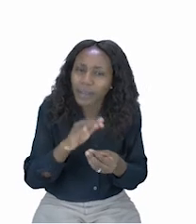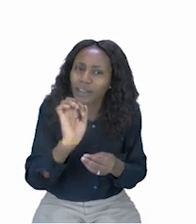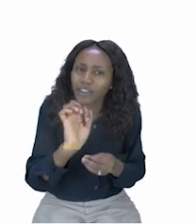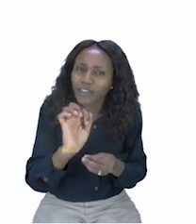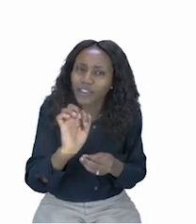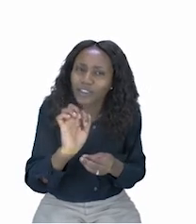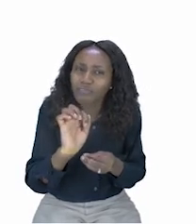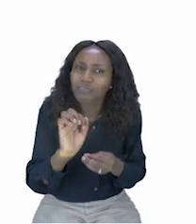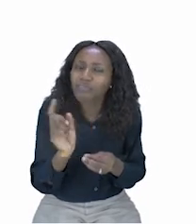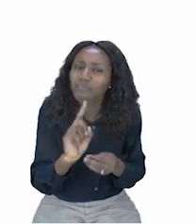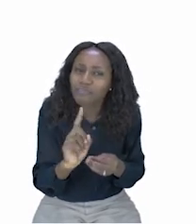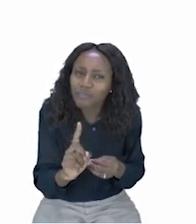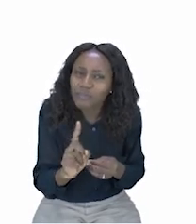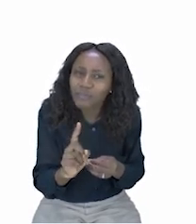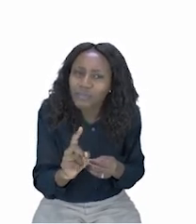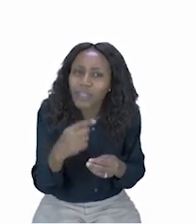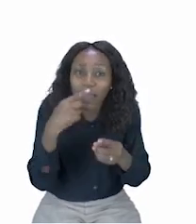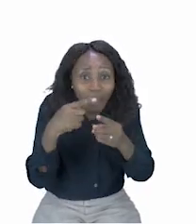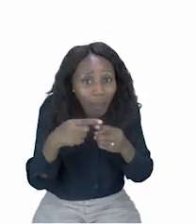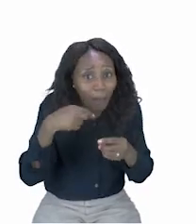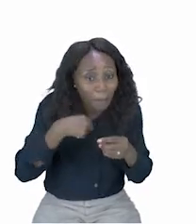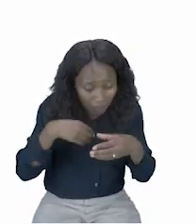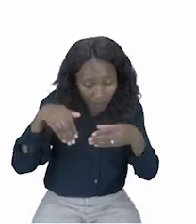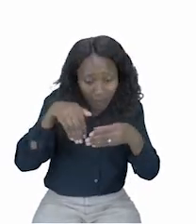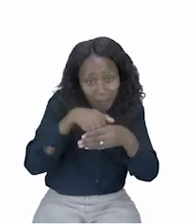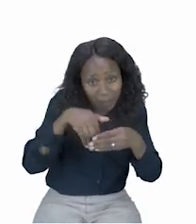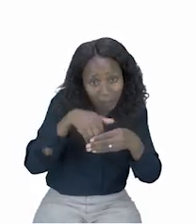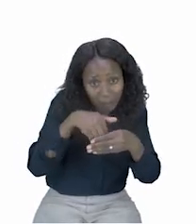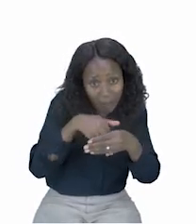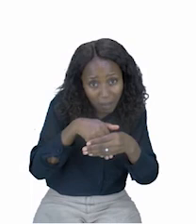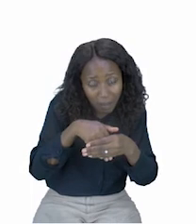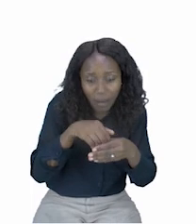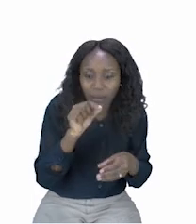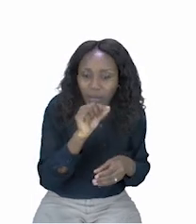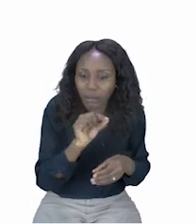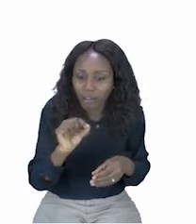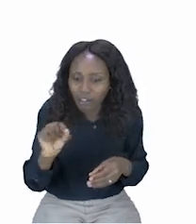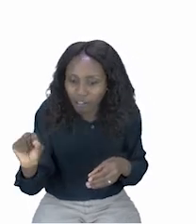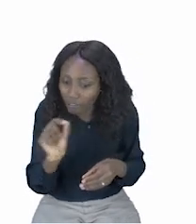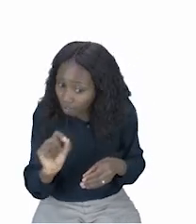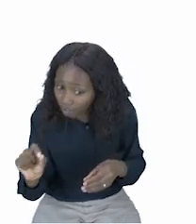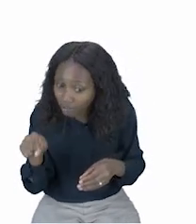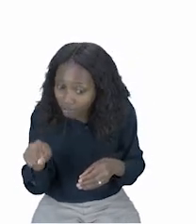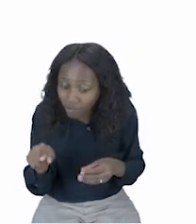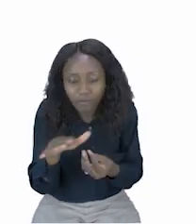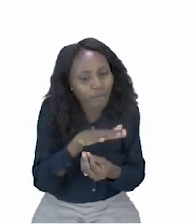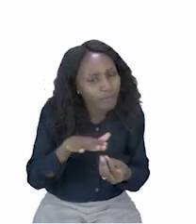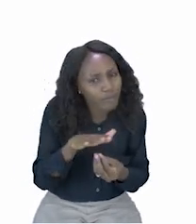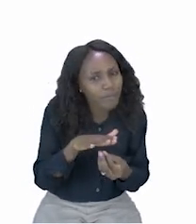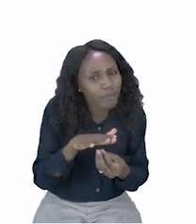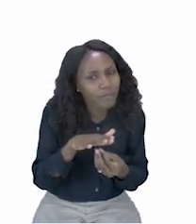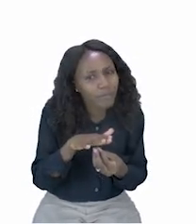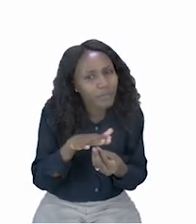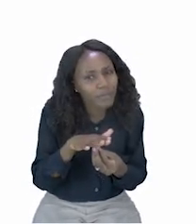it says, I am a member of the Dash family. And before